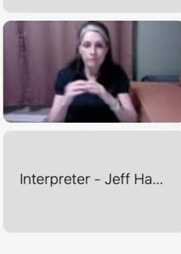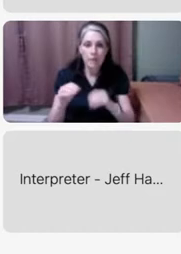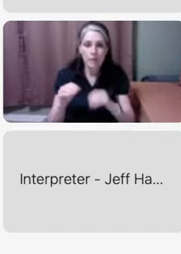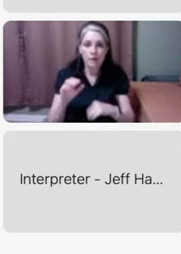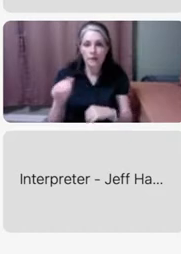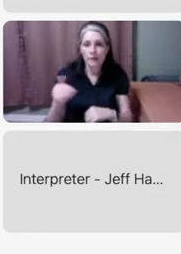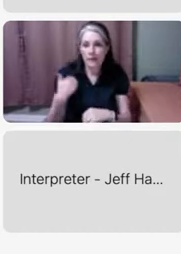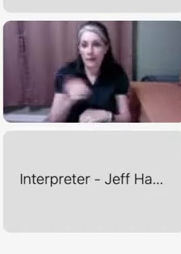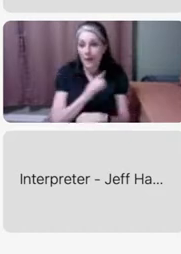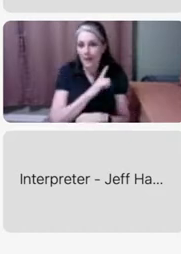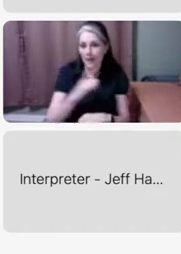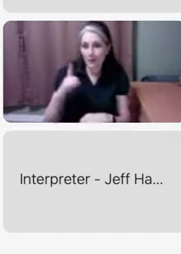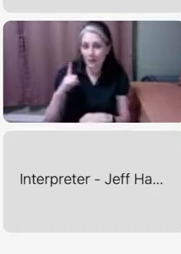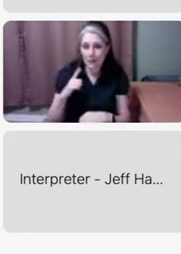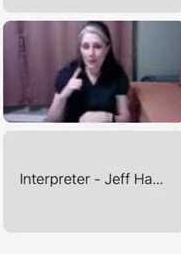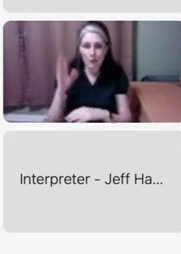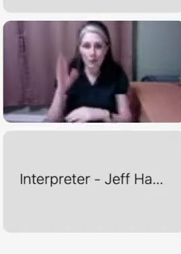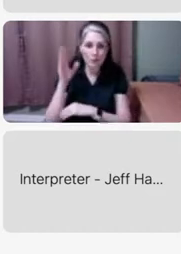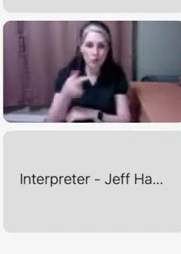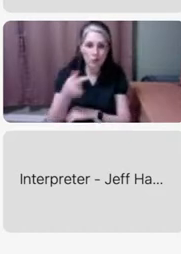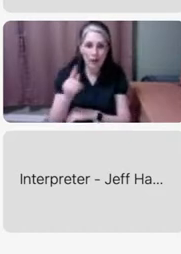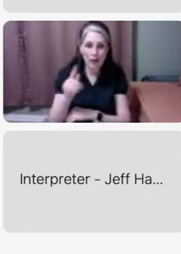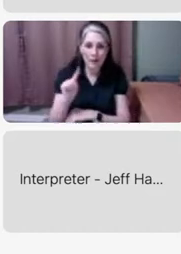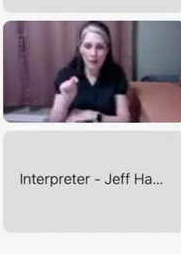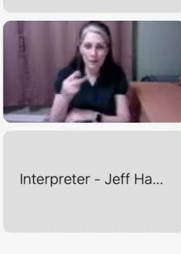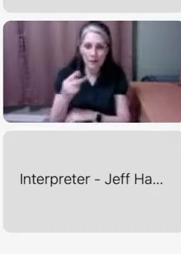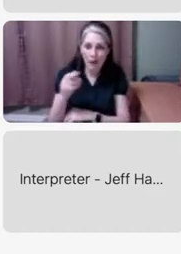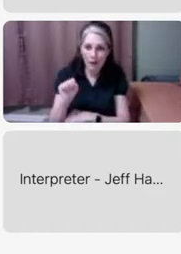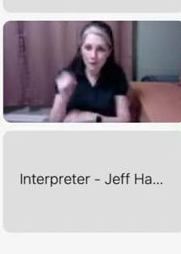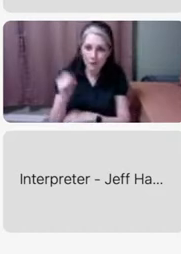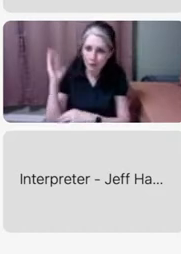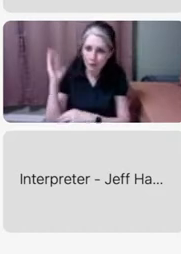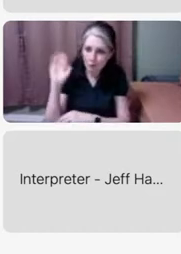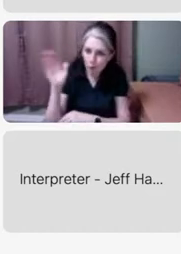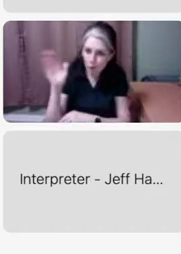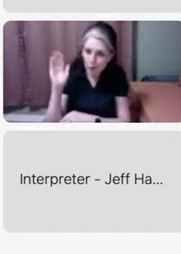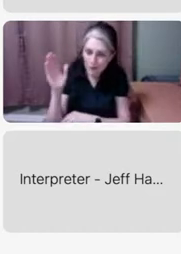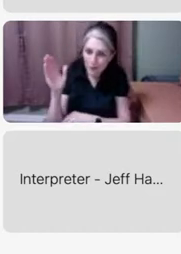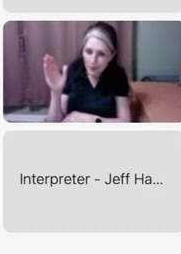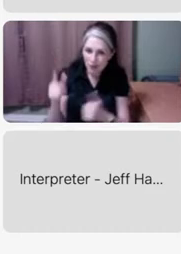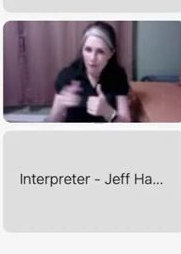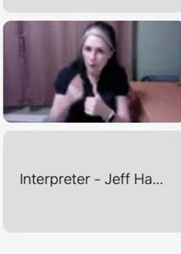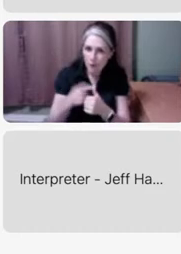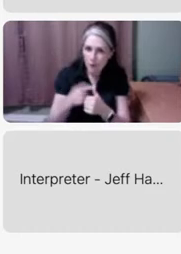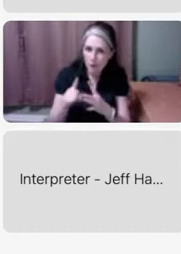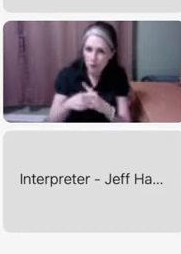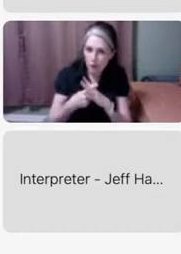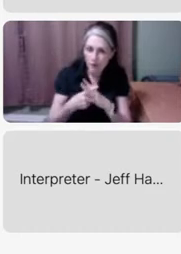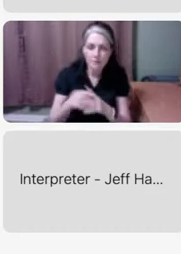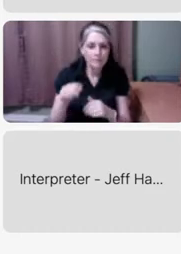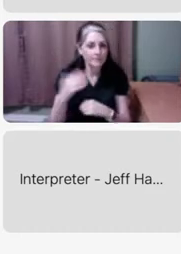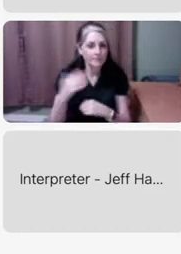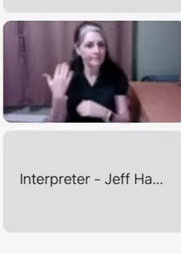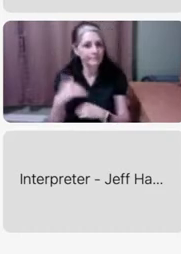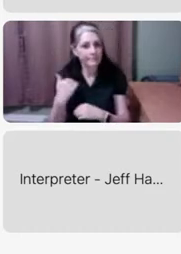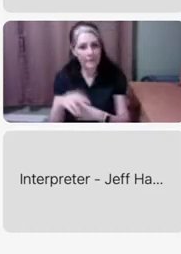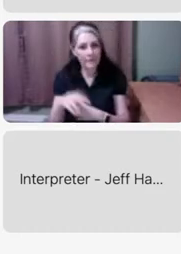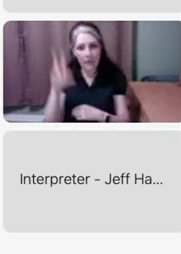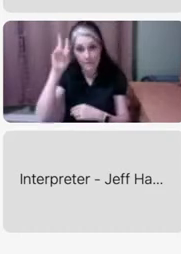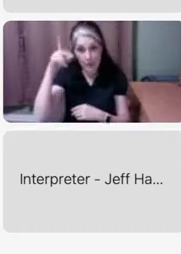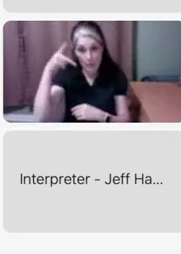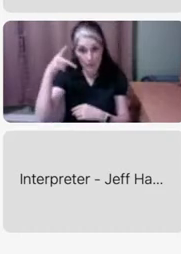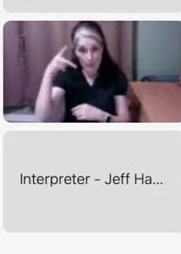terrace wow what a presentation so going that way as a vice president of the kreibok foundation